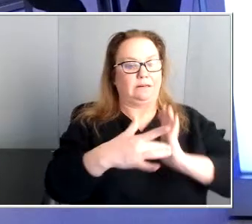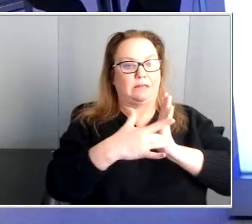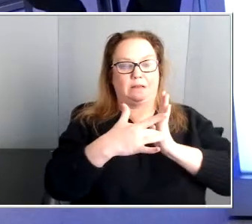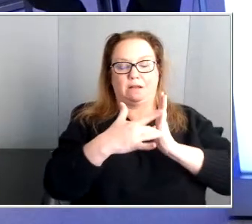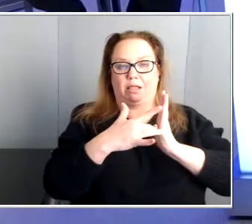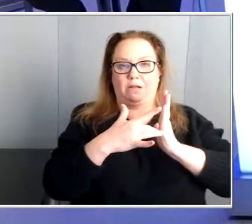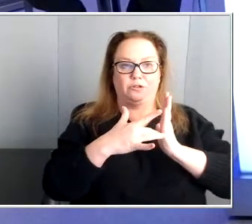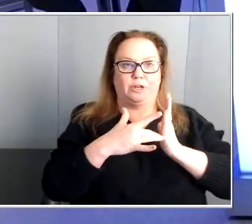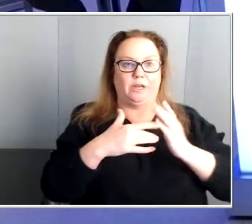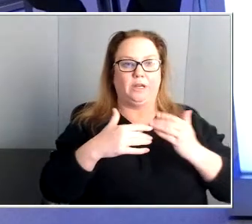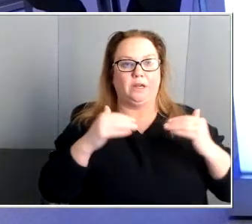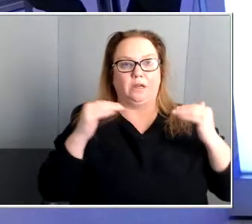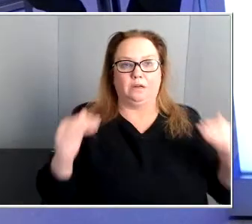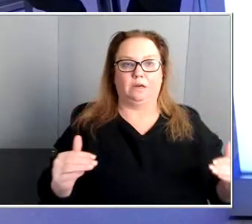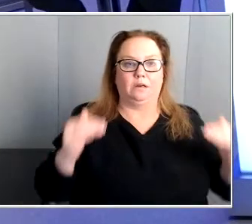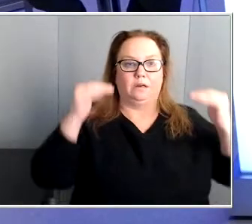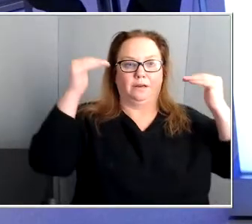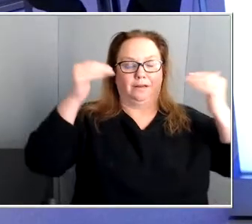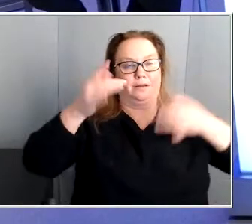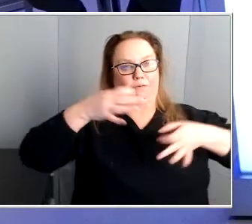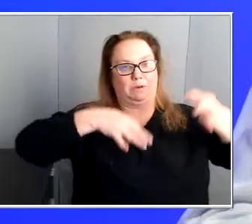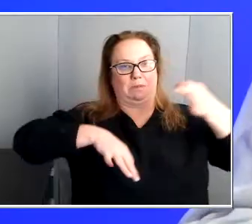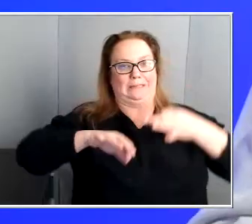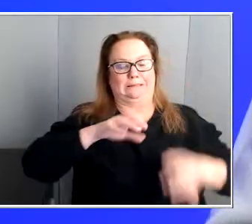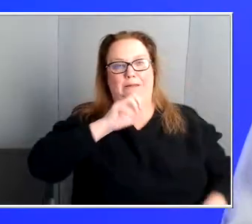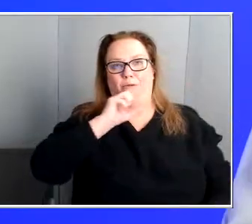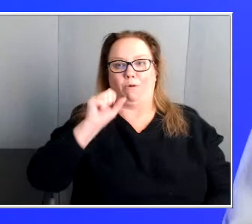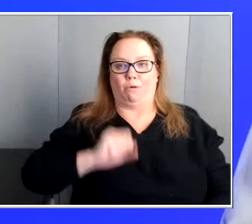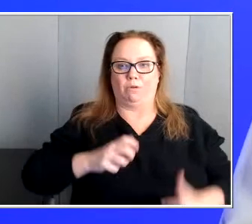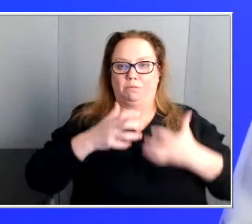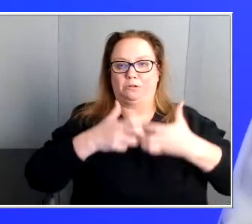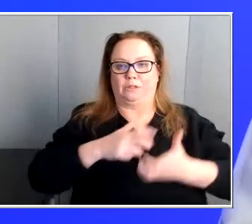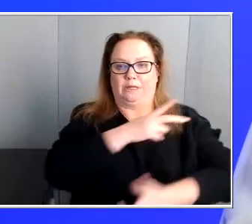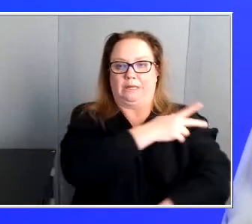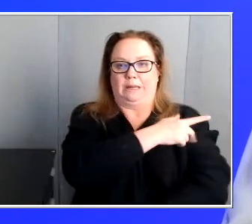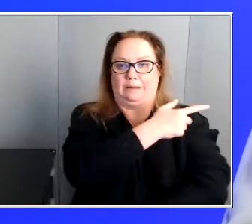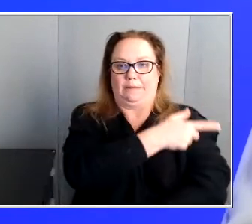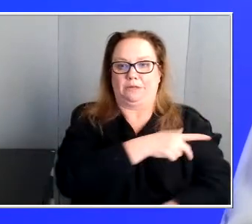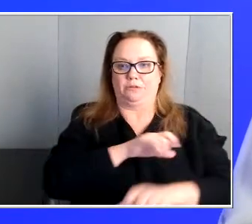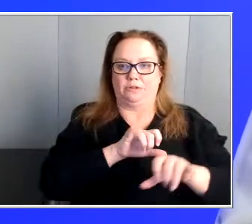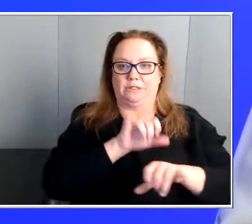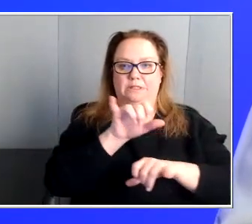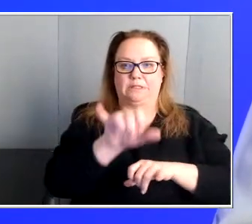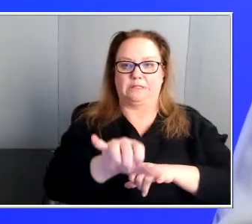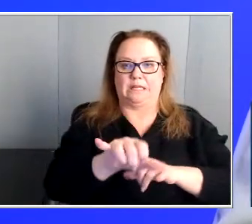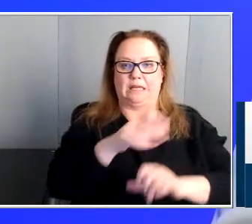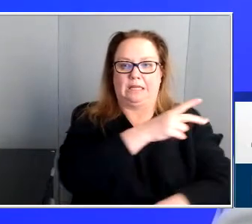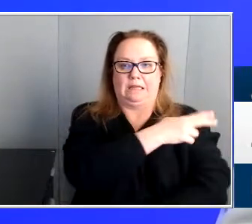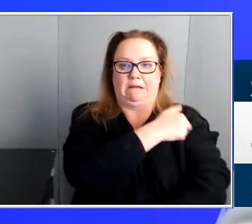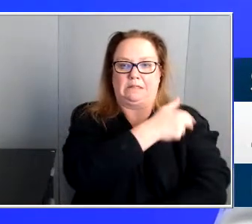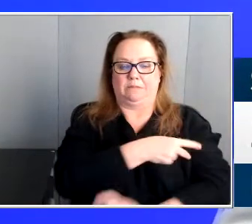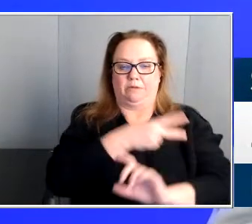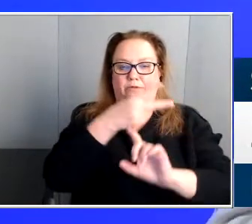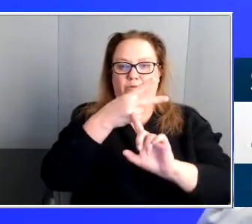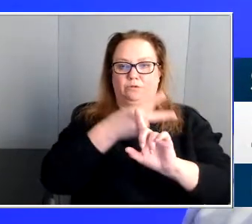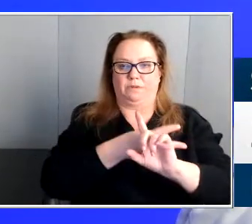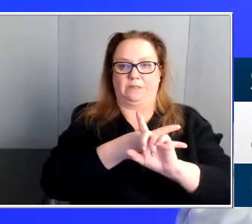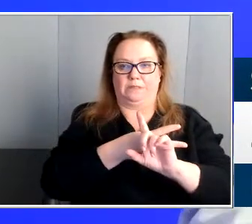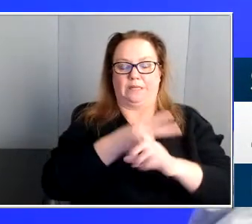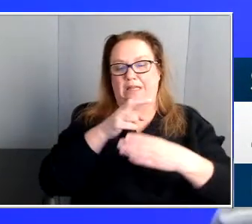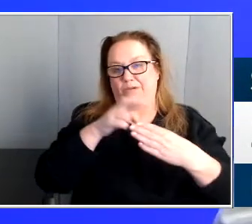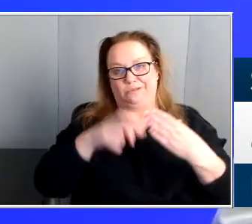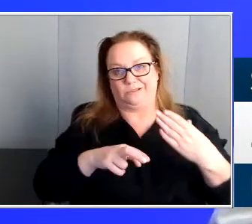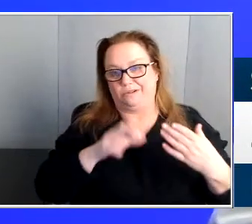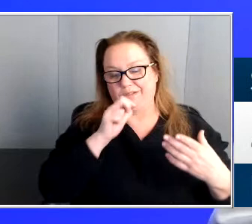way. As you said, Jarvik hearts in the 80s. Patients used to stay in the hospital 2 months, and outcomes were not as good.